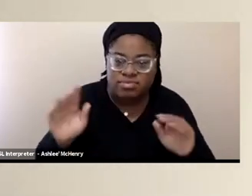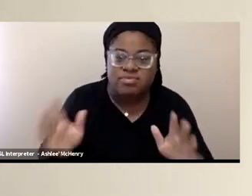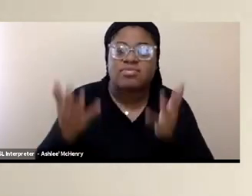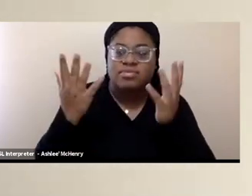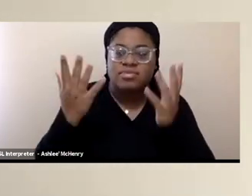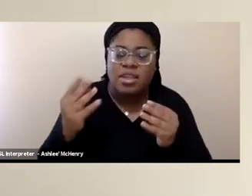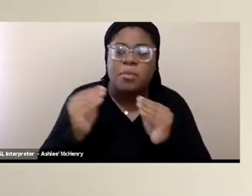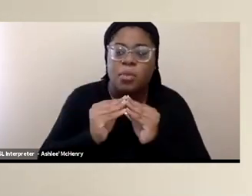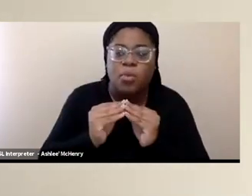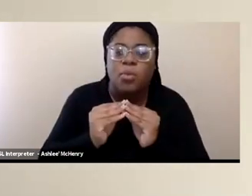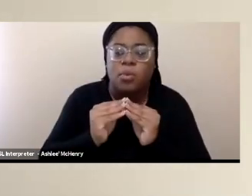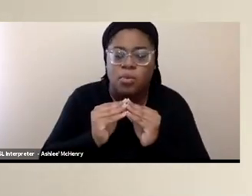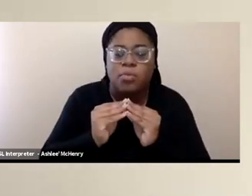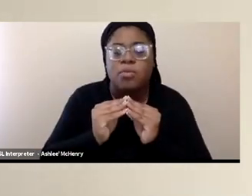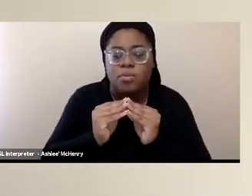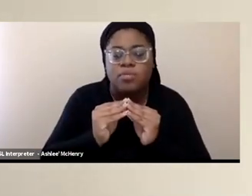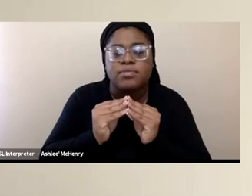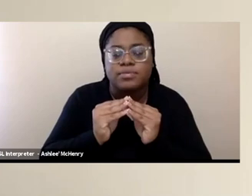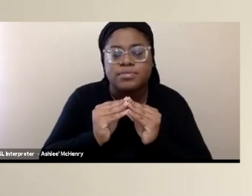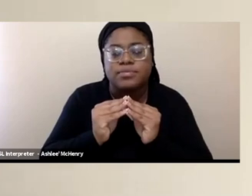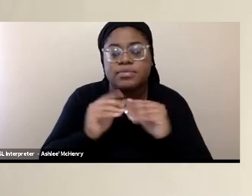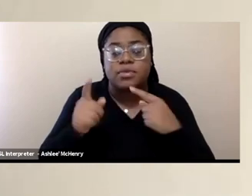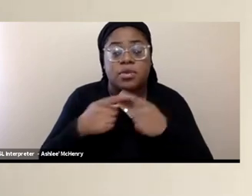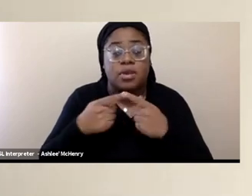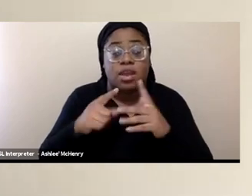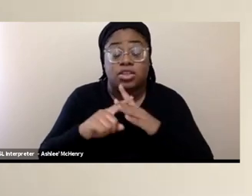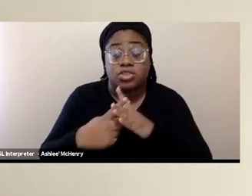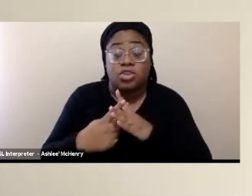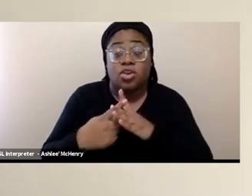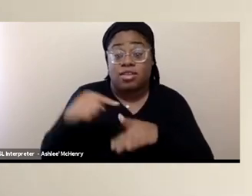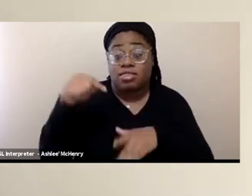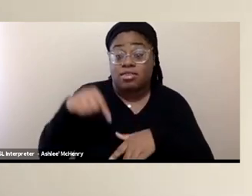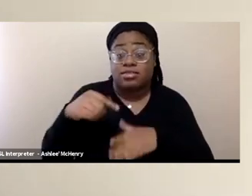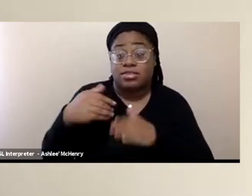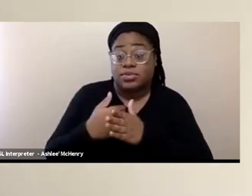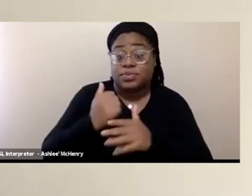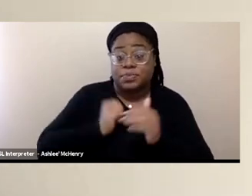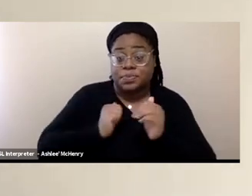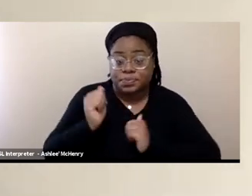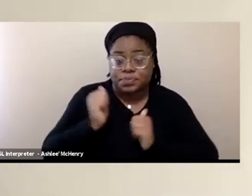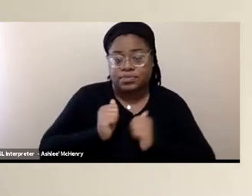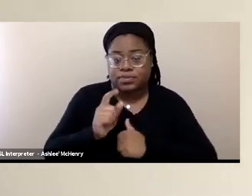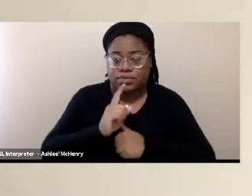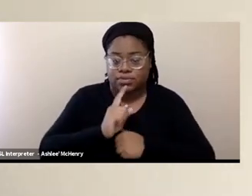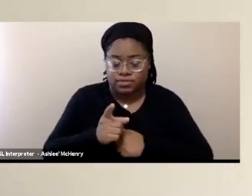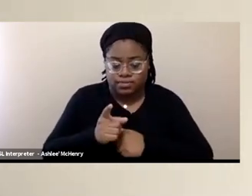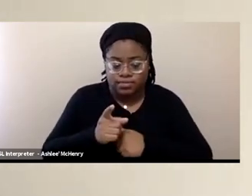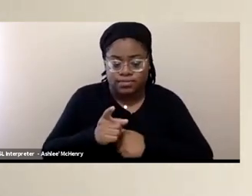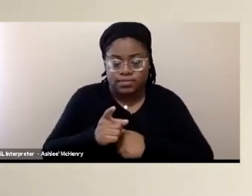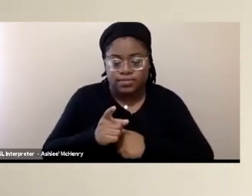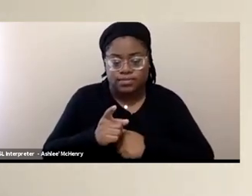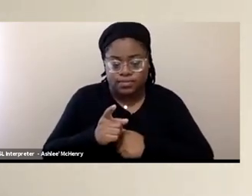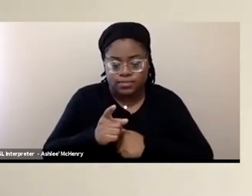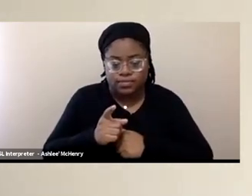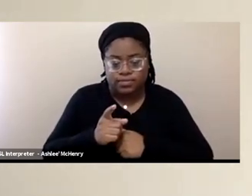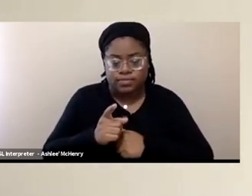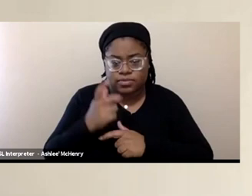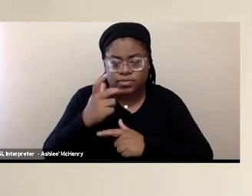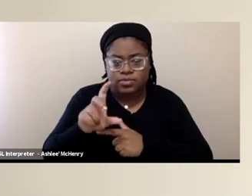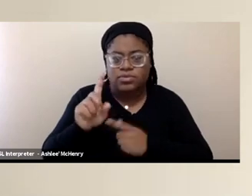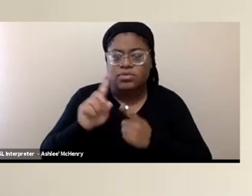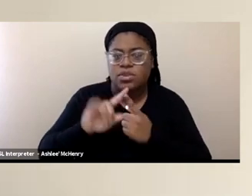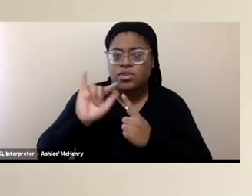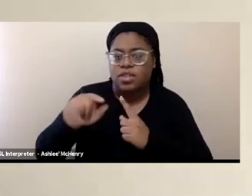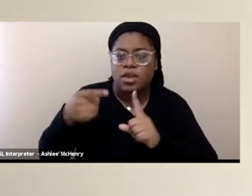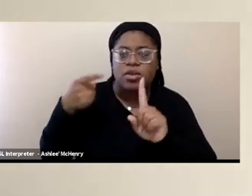more. And so when I started Doogie, you know, there was a very concerted effort towards that